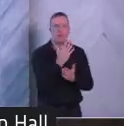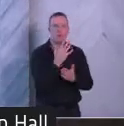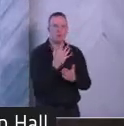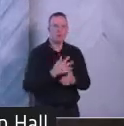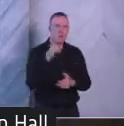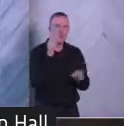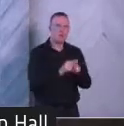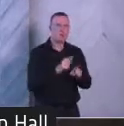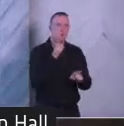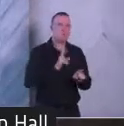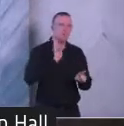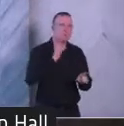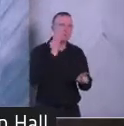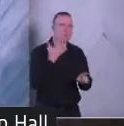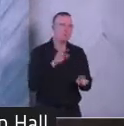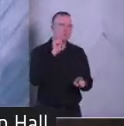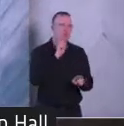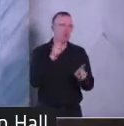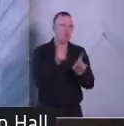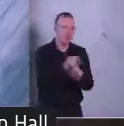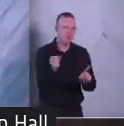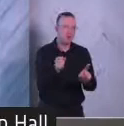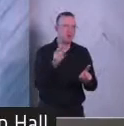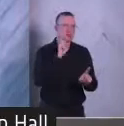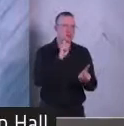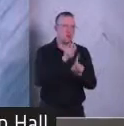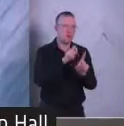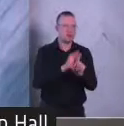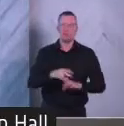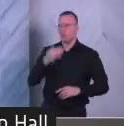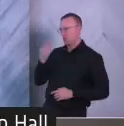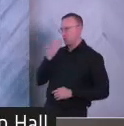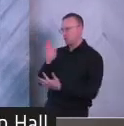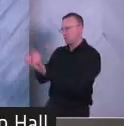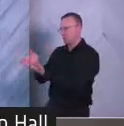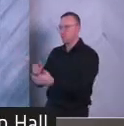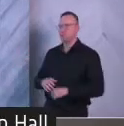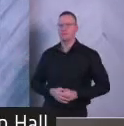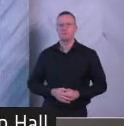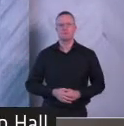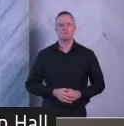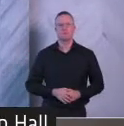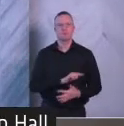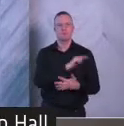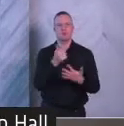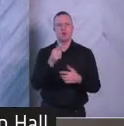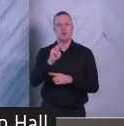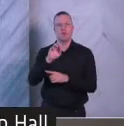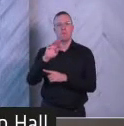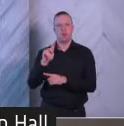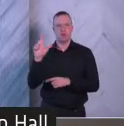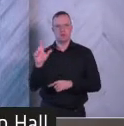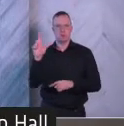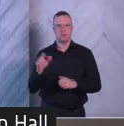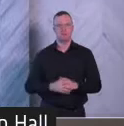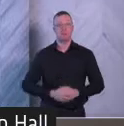sexual assault Thank you. and sexual harassment. Thank you. Thank you very much. Right, and Mark, to you, please. Thank you very much. And thank